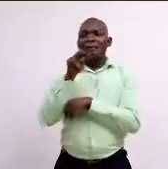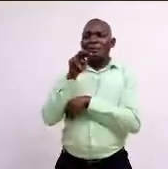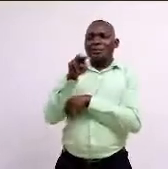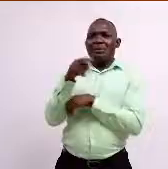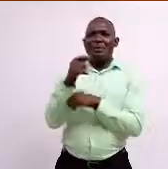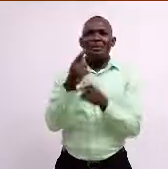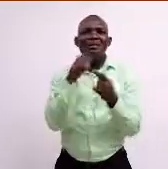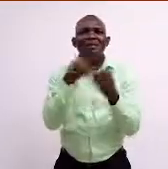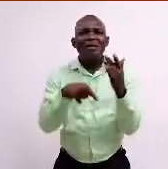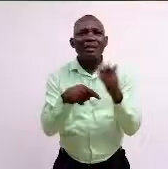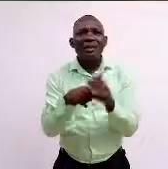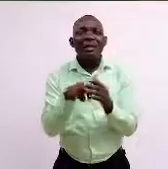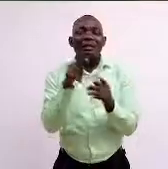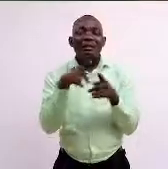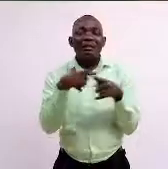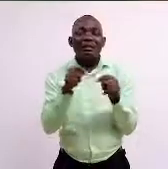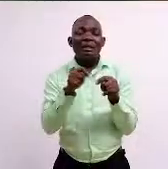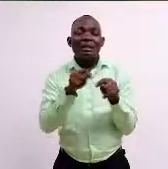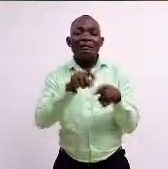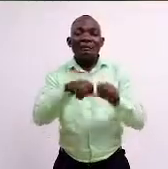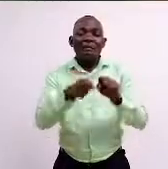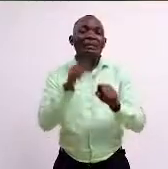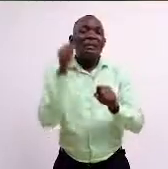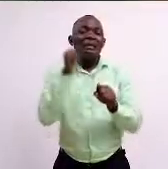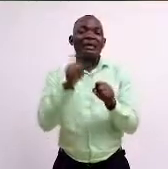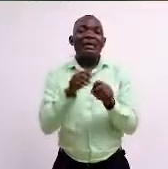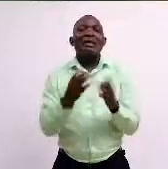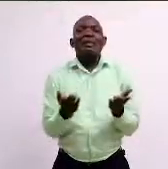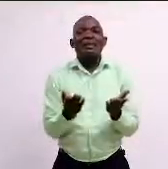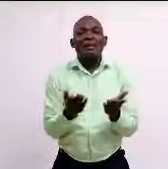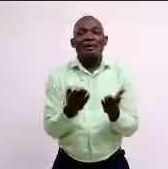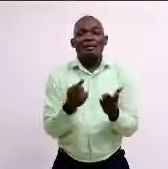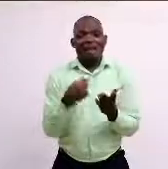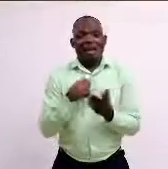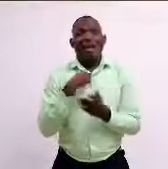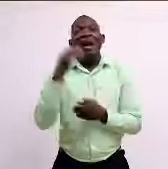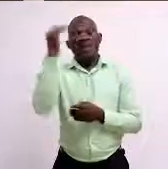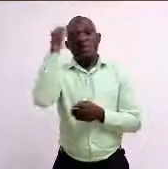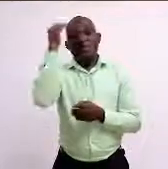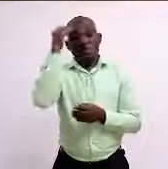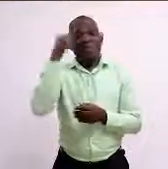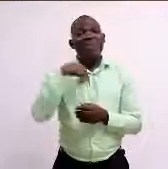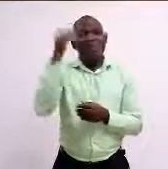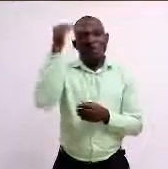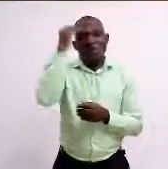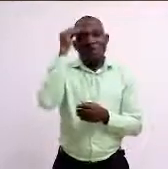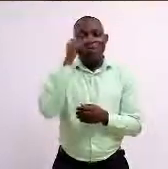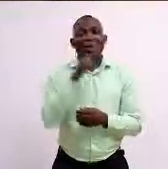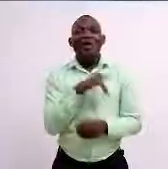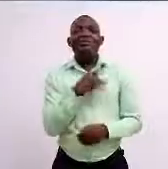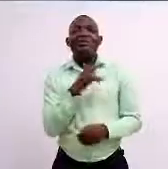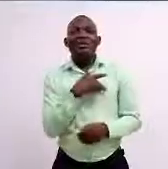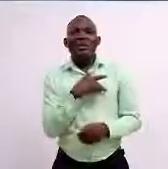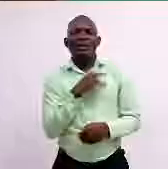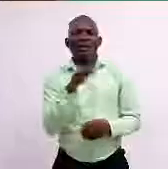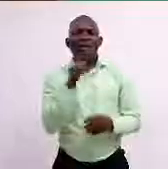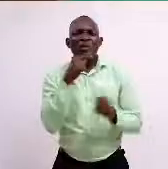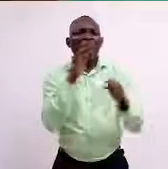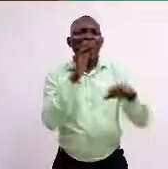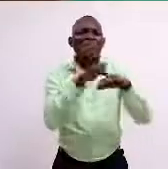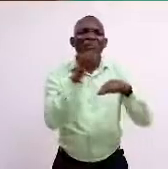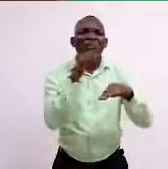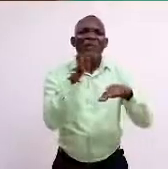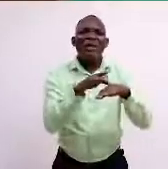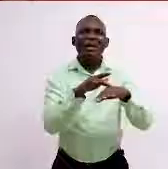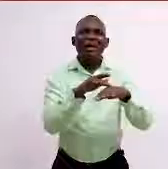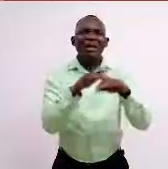Thomas is coming. What did you say? You were opening Deuteronomy. I can tell. Hello, ship. Who